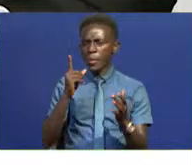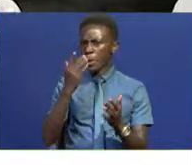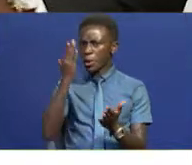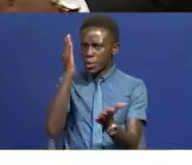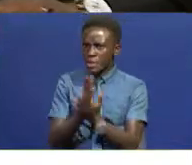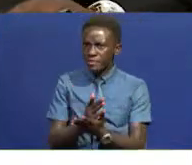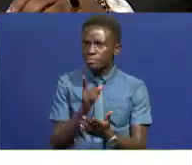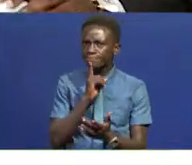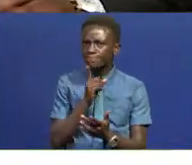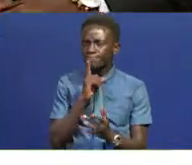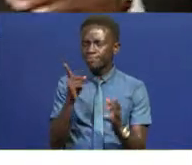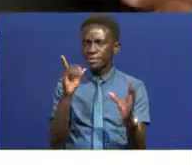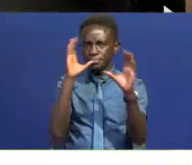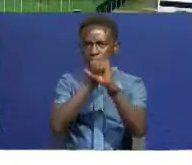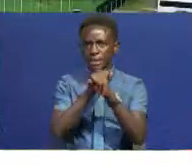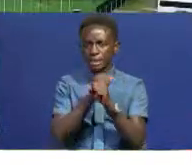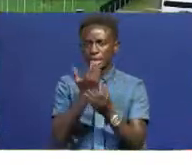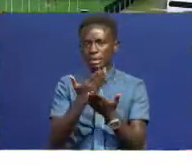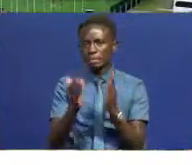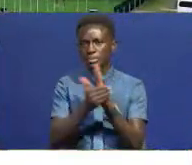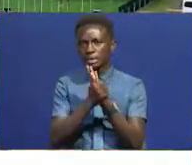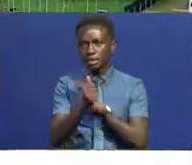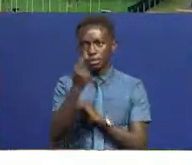necessary skills for the job.